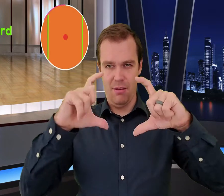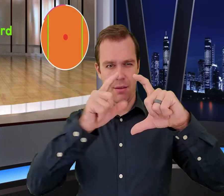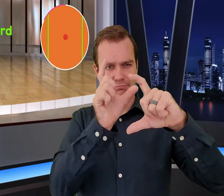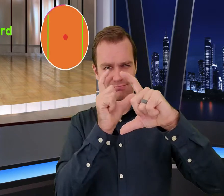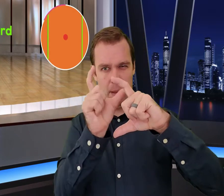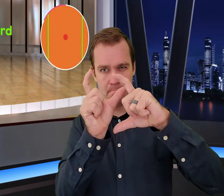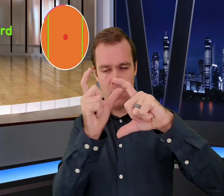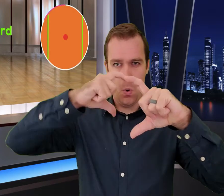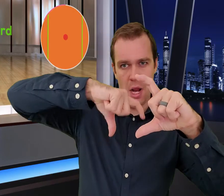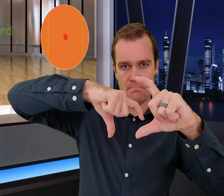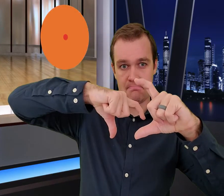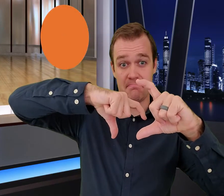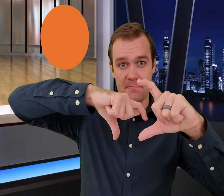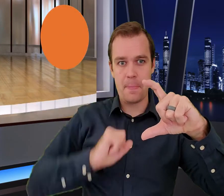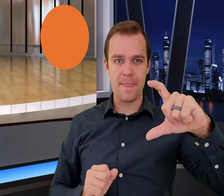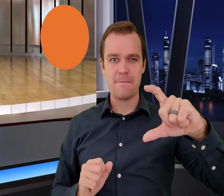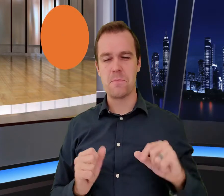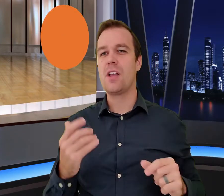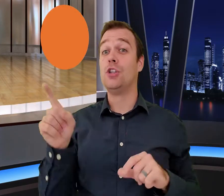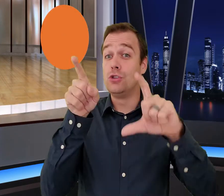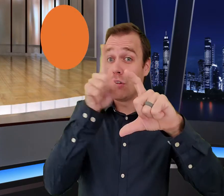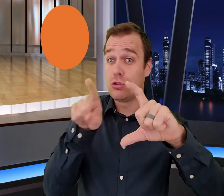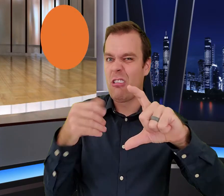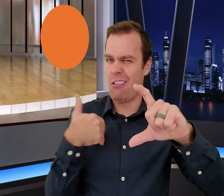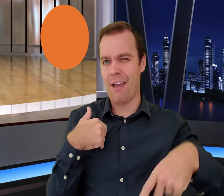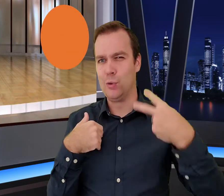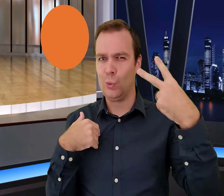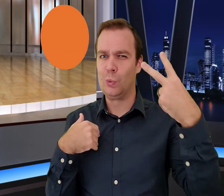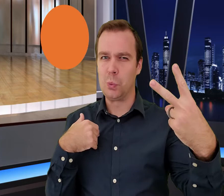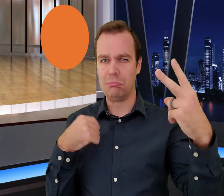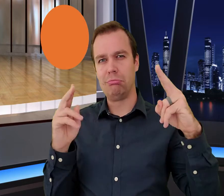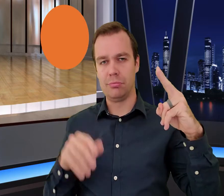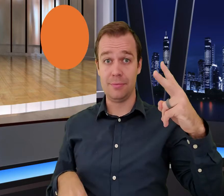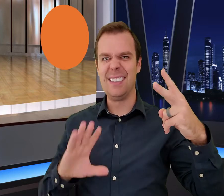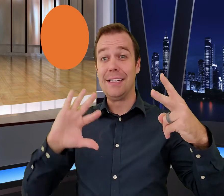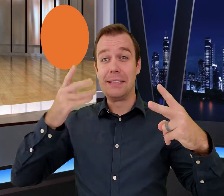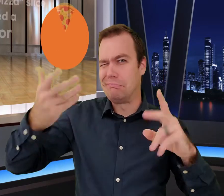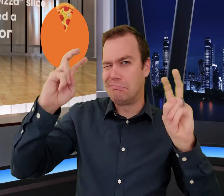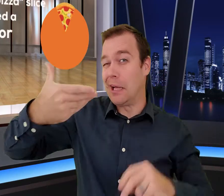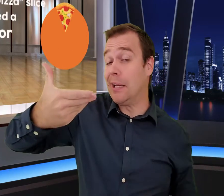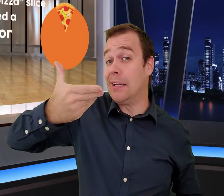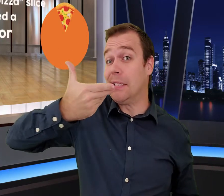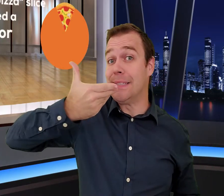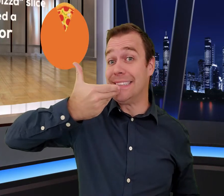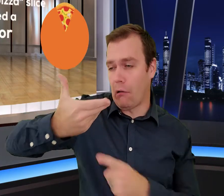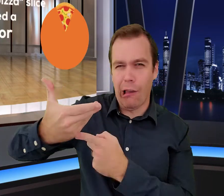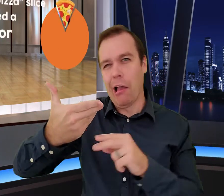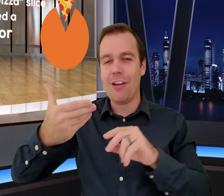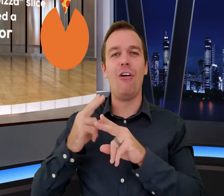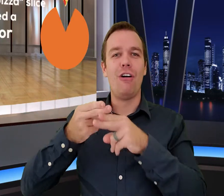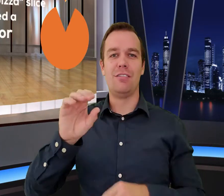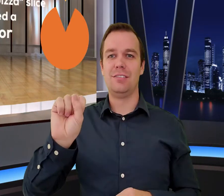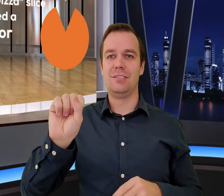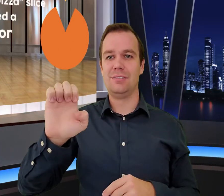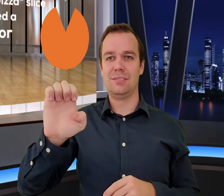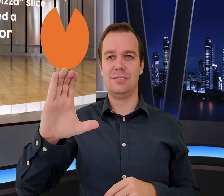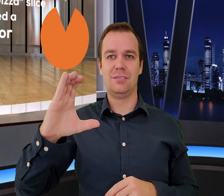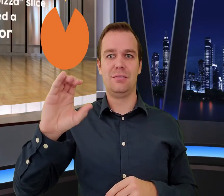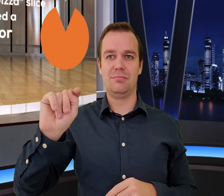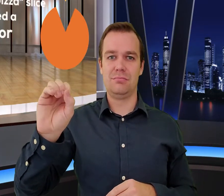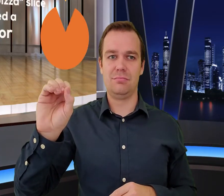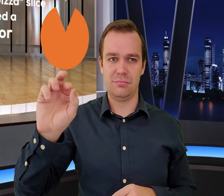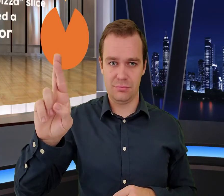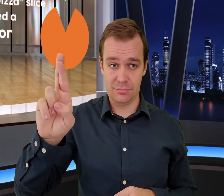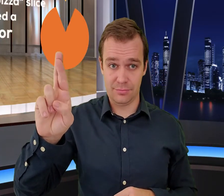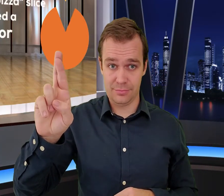a circumference. There are 2 main slices of a circle. The pizza slice is called a sector. The quadrant